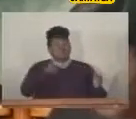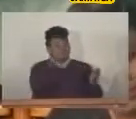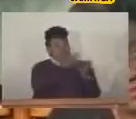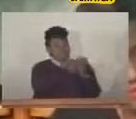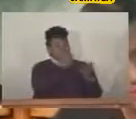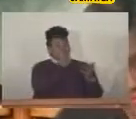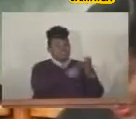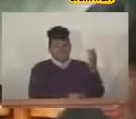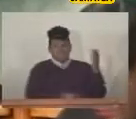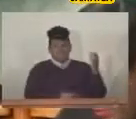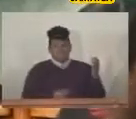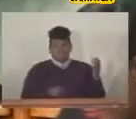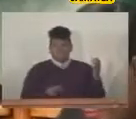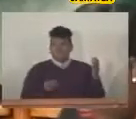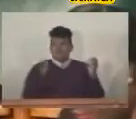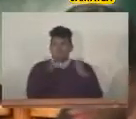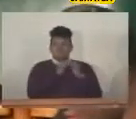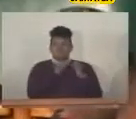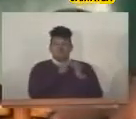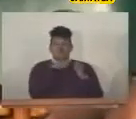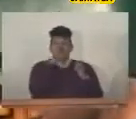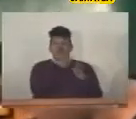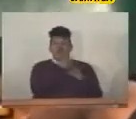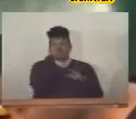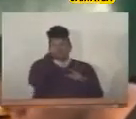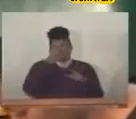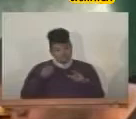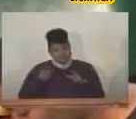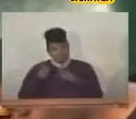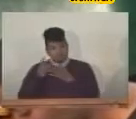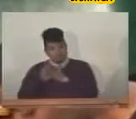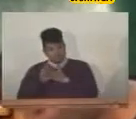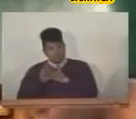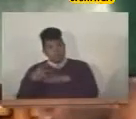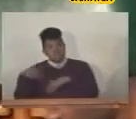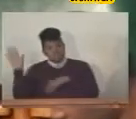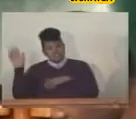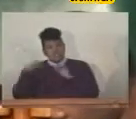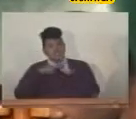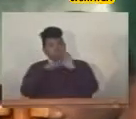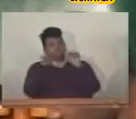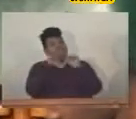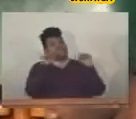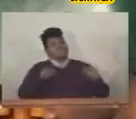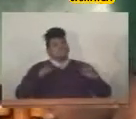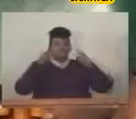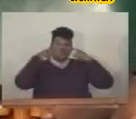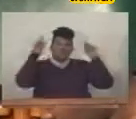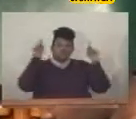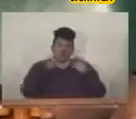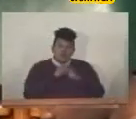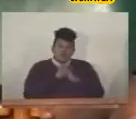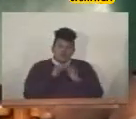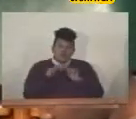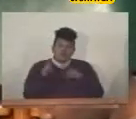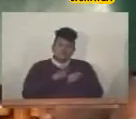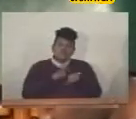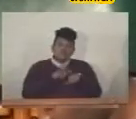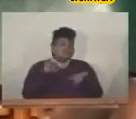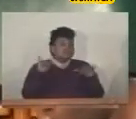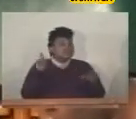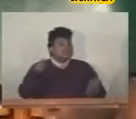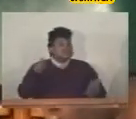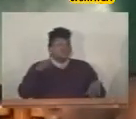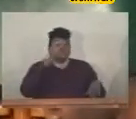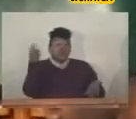charged, and more, of course, have been detained and released, demonstrating that the system is working. But time is necessary